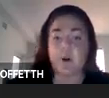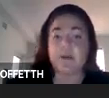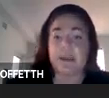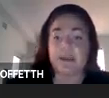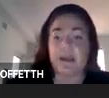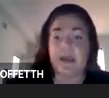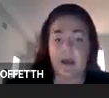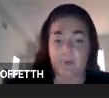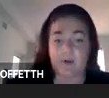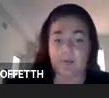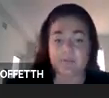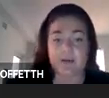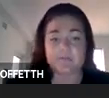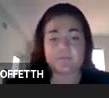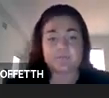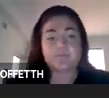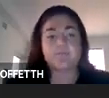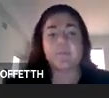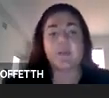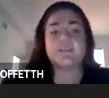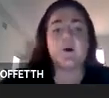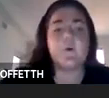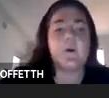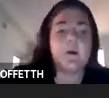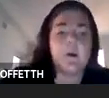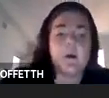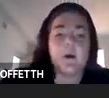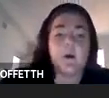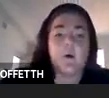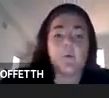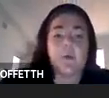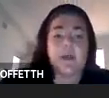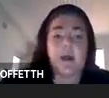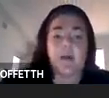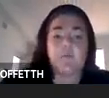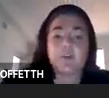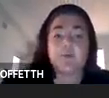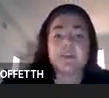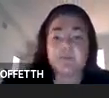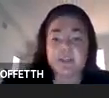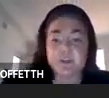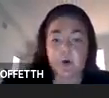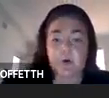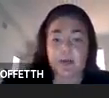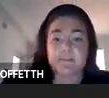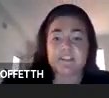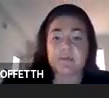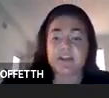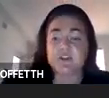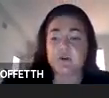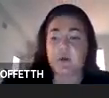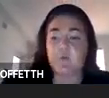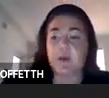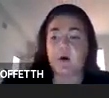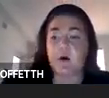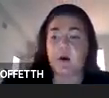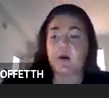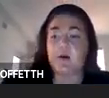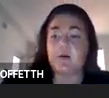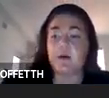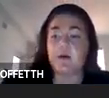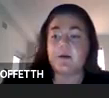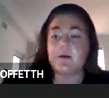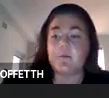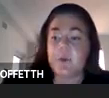are remote in a hybrid option. So we have worked with the special programs to make sure that we